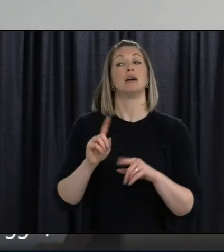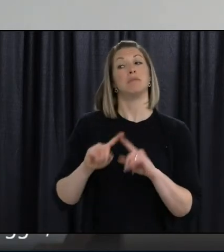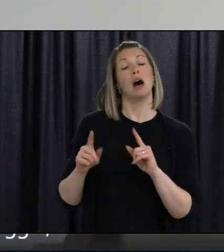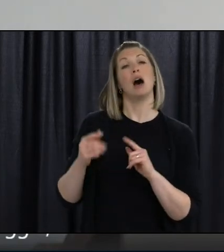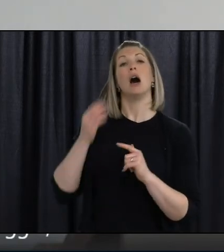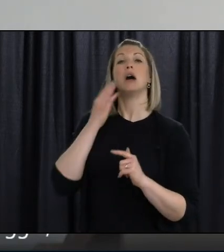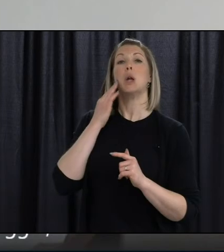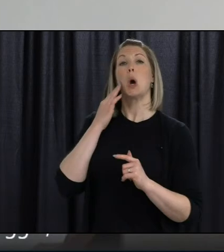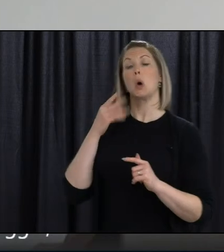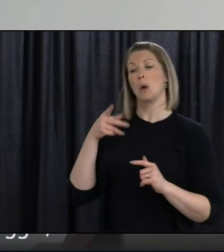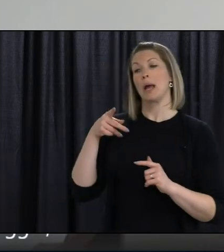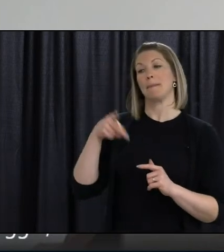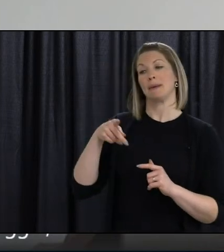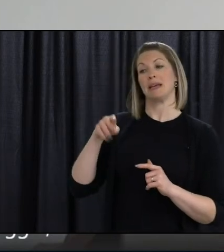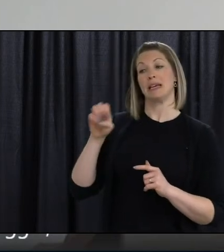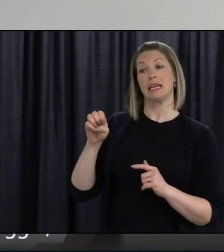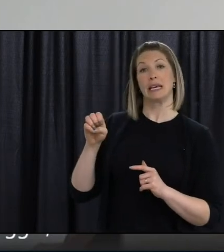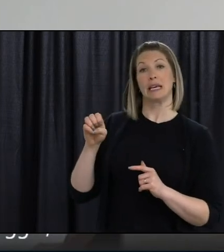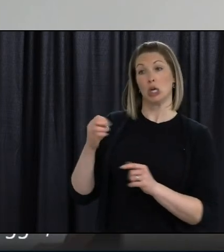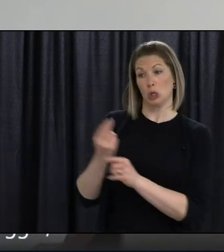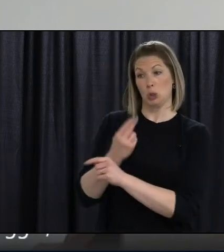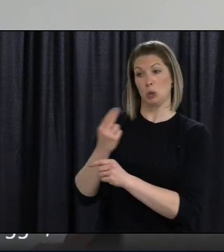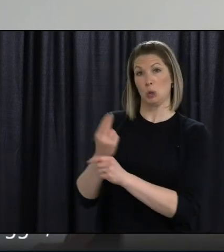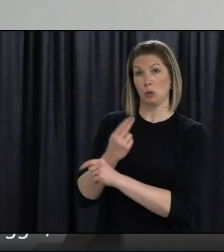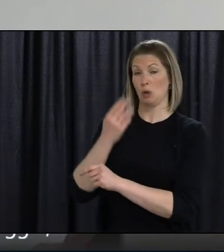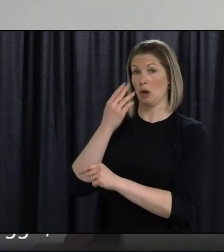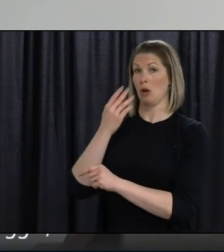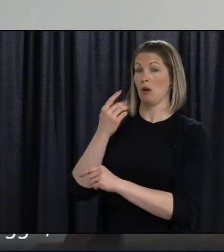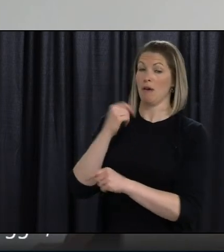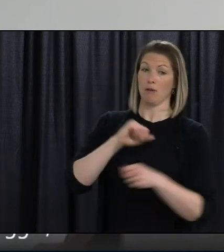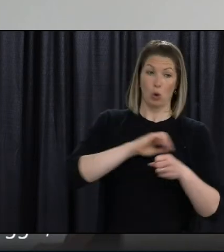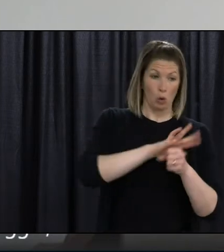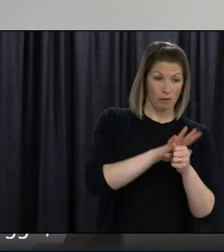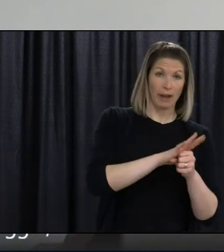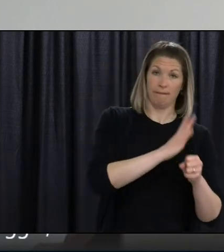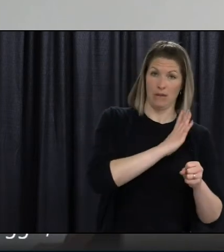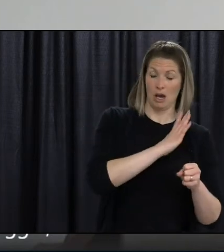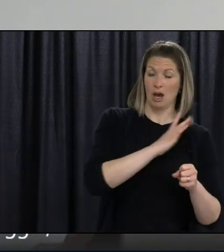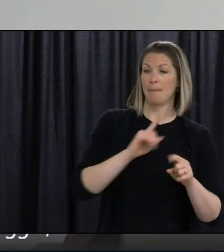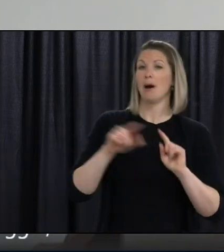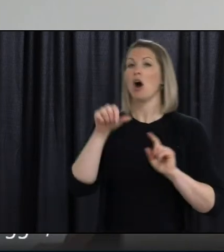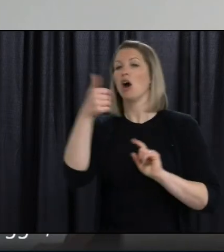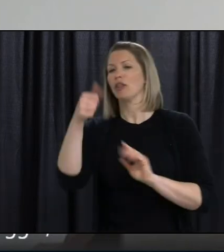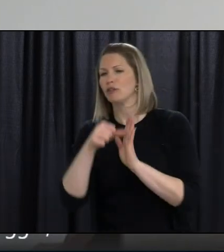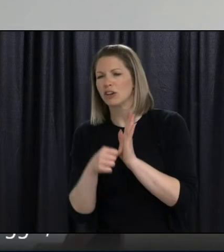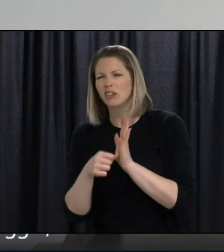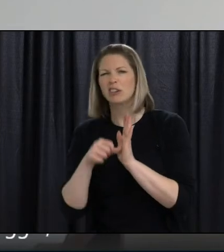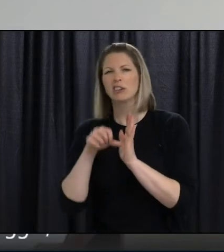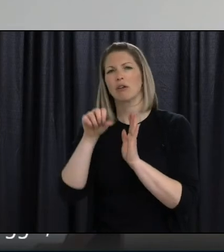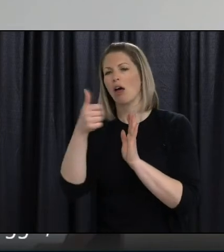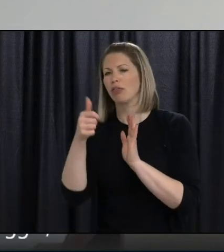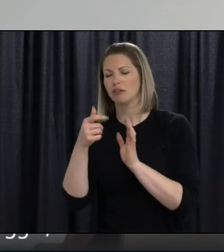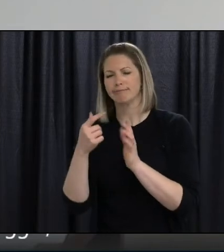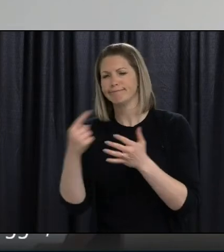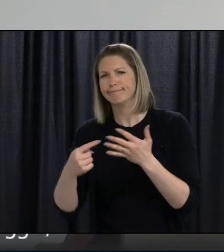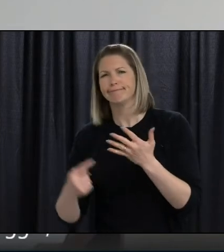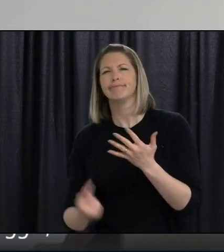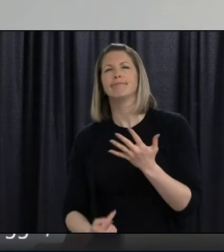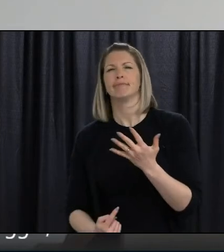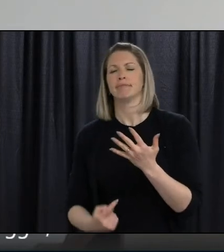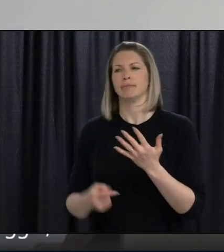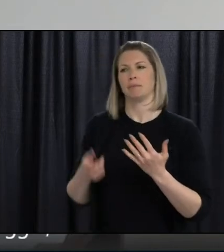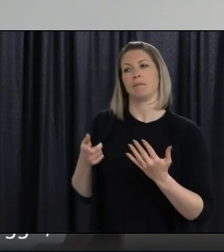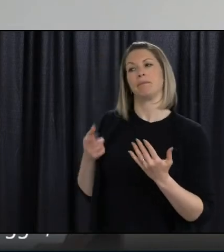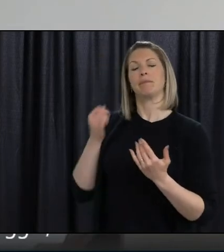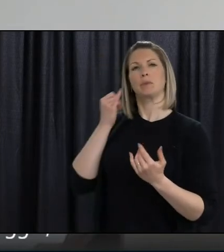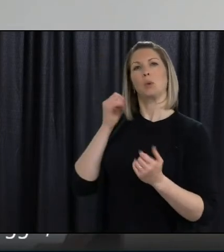for non-COVID related cases because of new recommendations around infection and prevention control way faster than we would this time